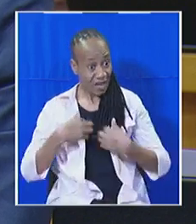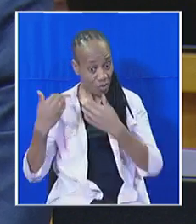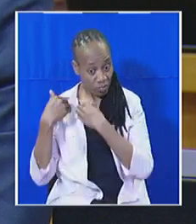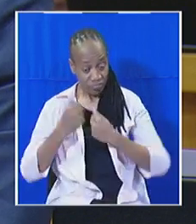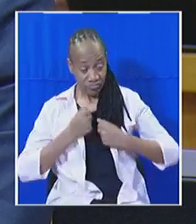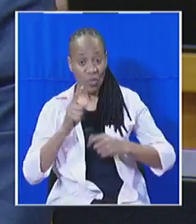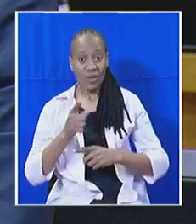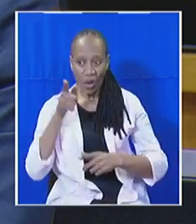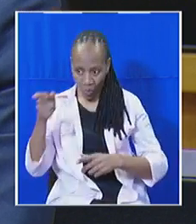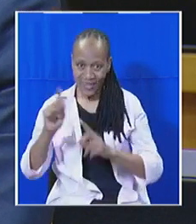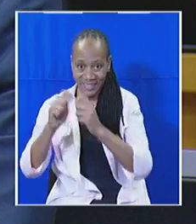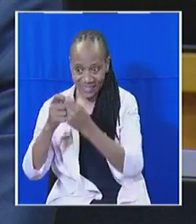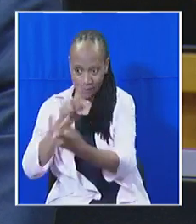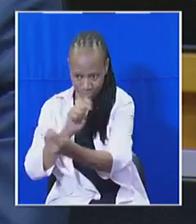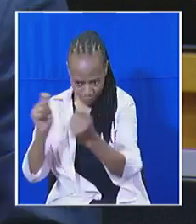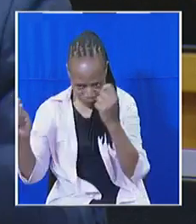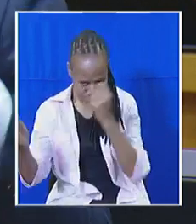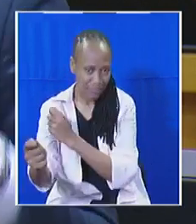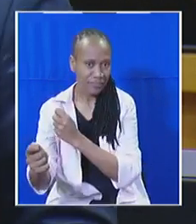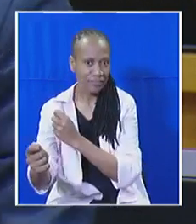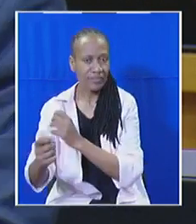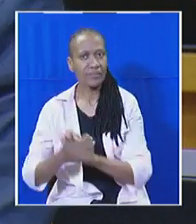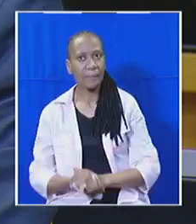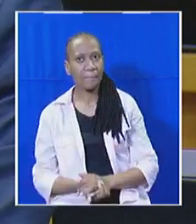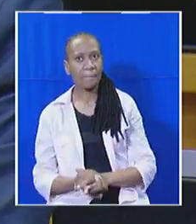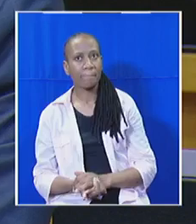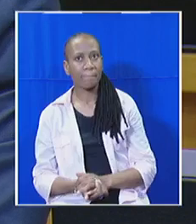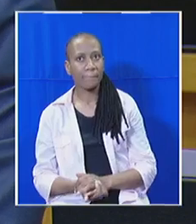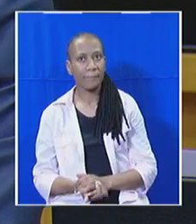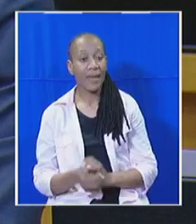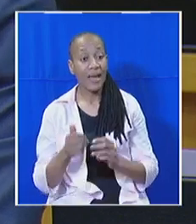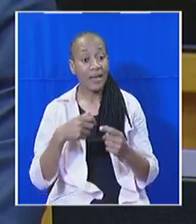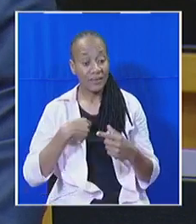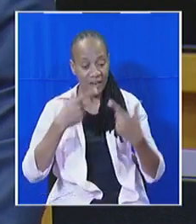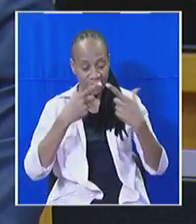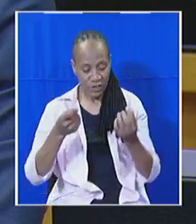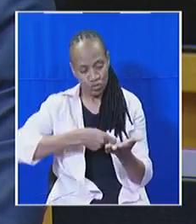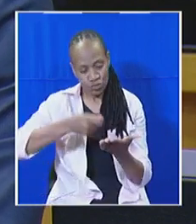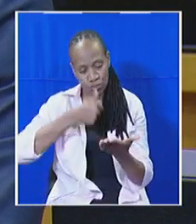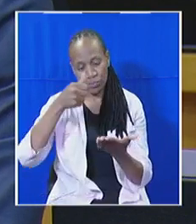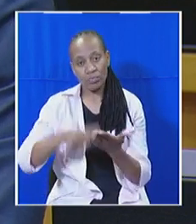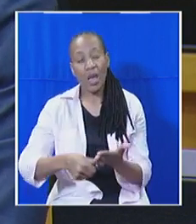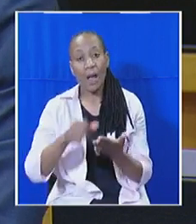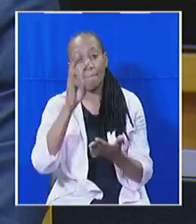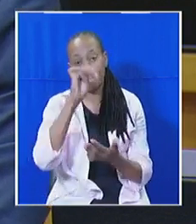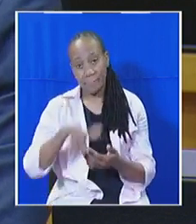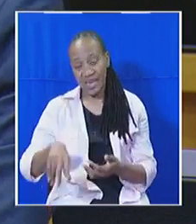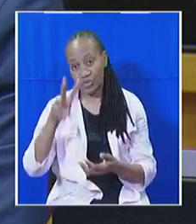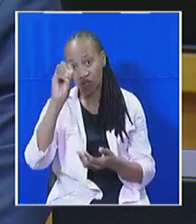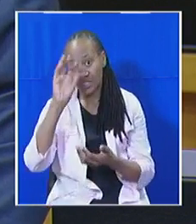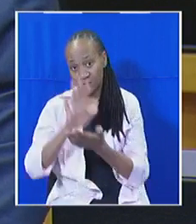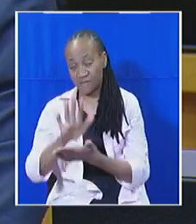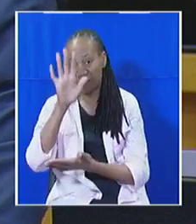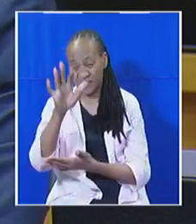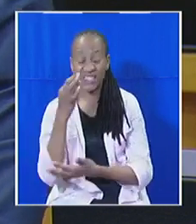And I knew very well that in this World Cup, having signed an agreement with Saru from May 2015, that this